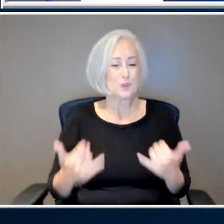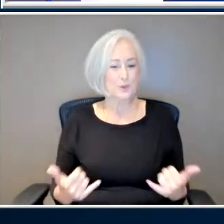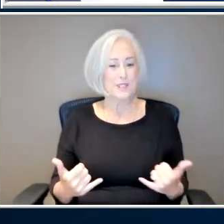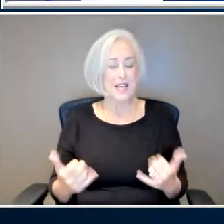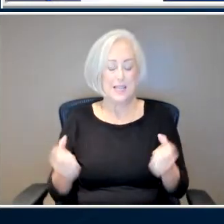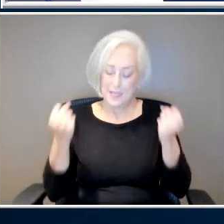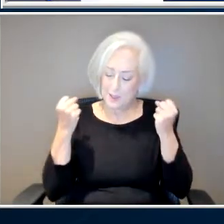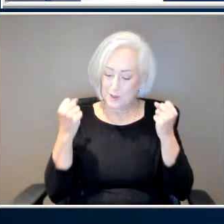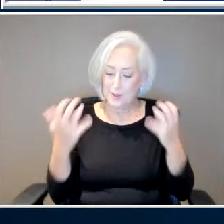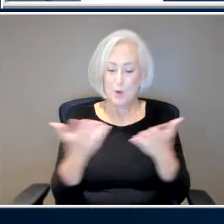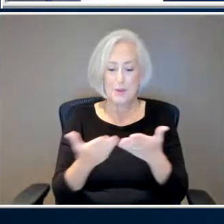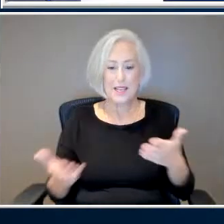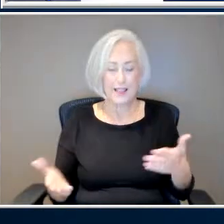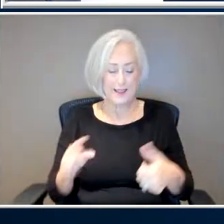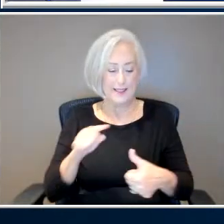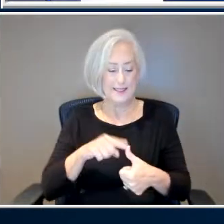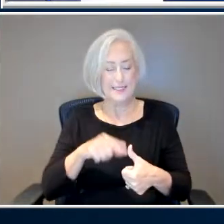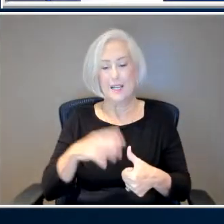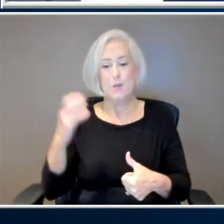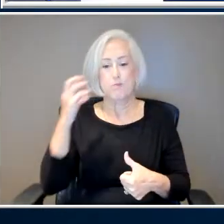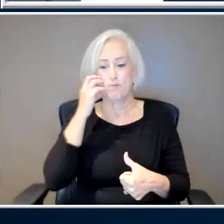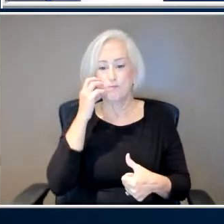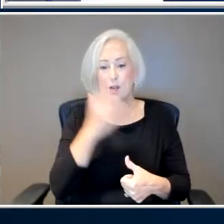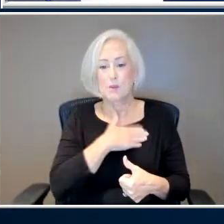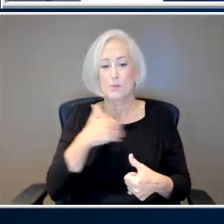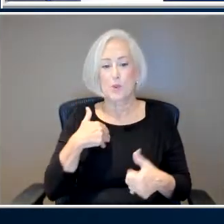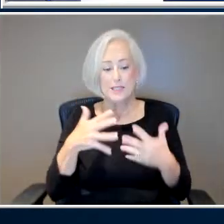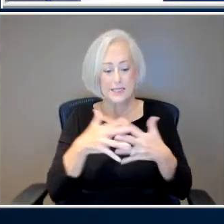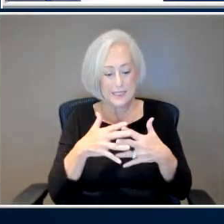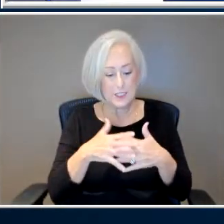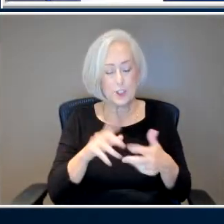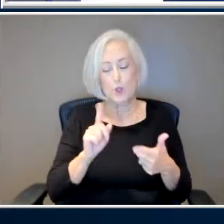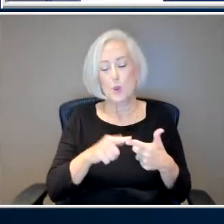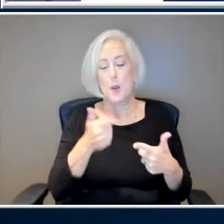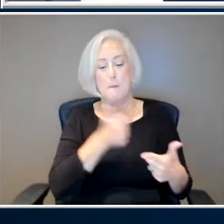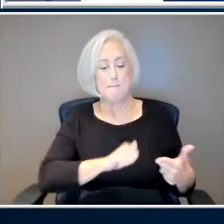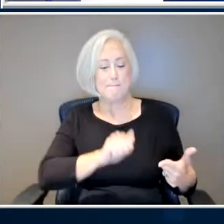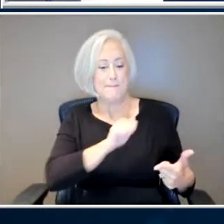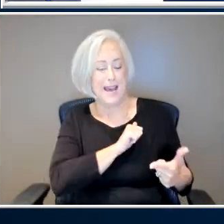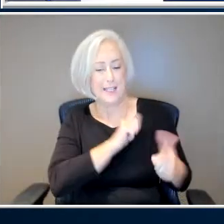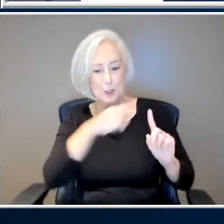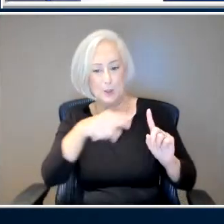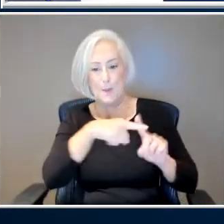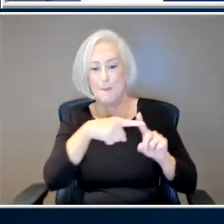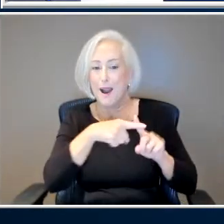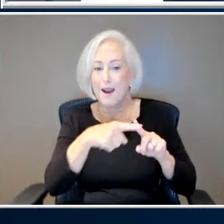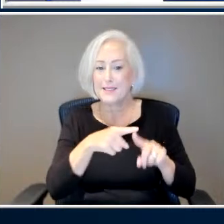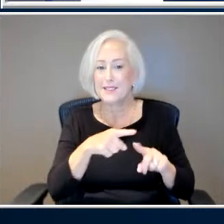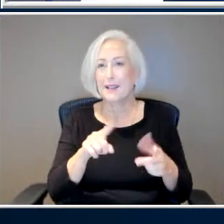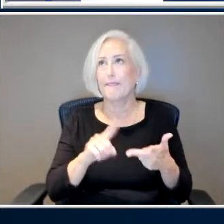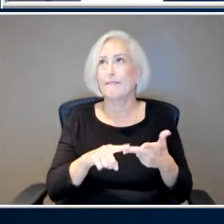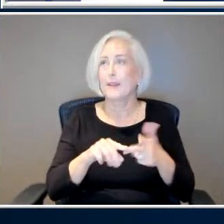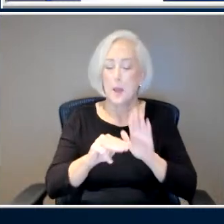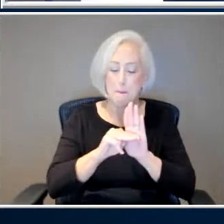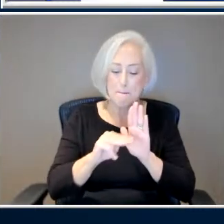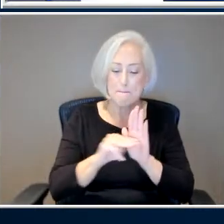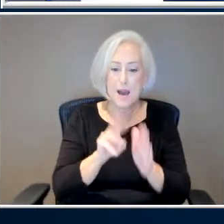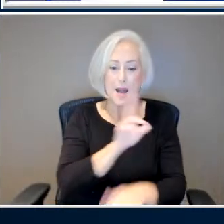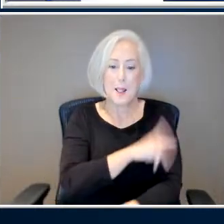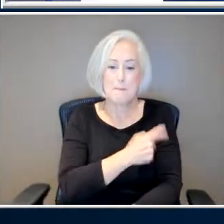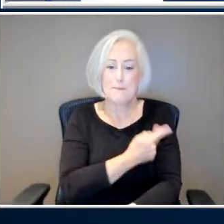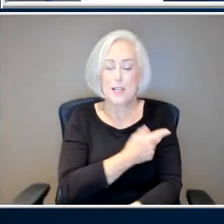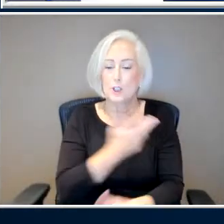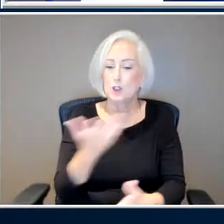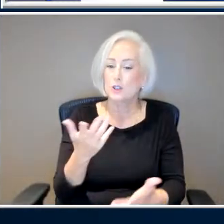hit on: the dense breast tissue, your patient's positive attitude. Talk about a model patient and a partnership. What would you like to